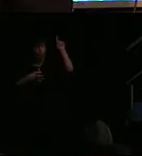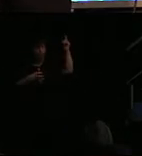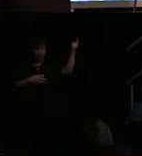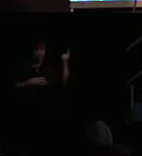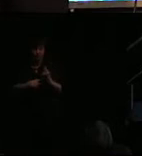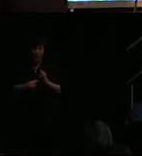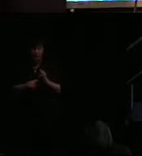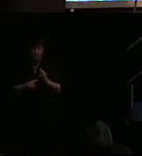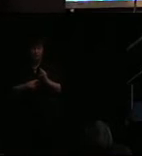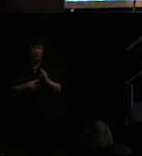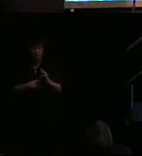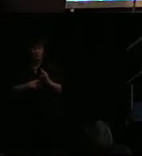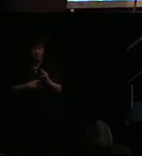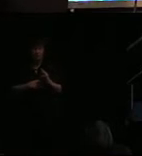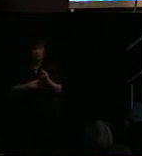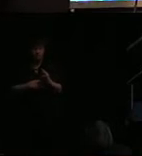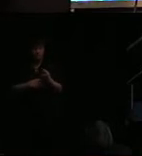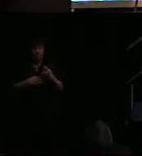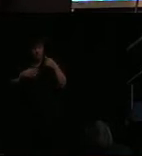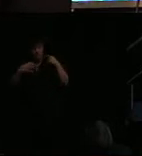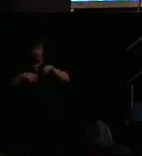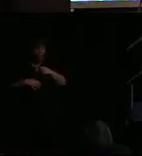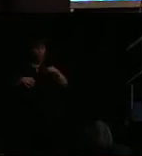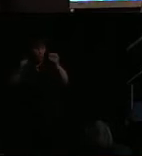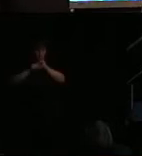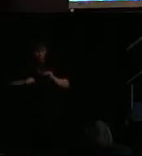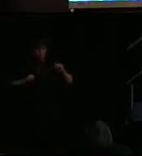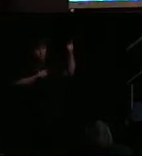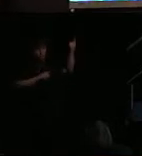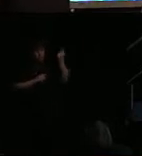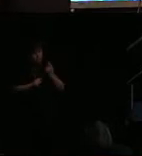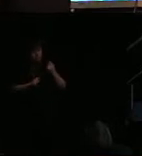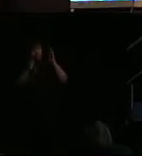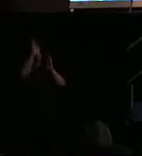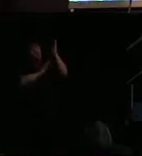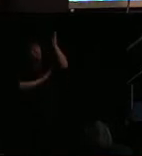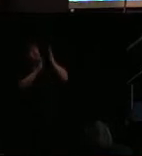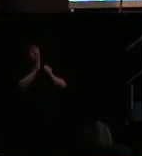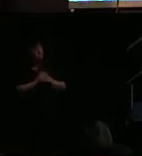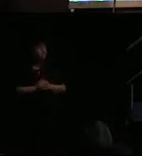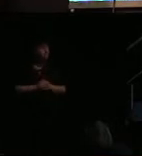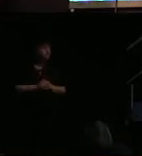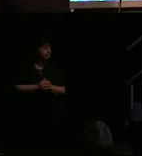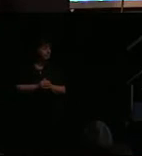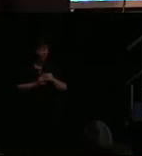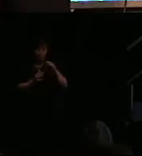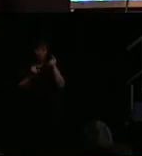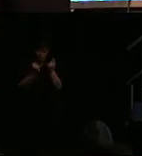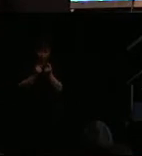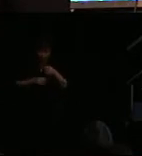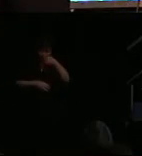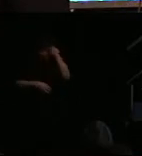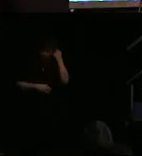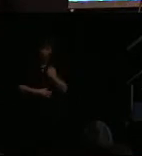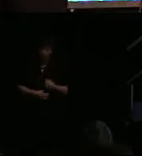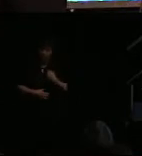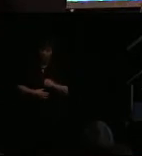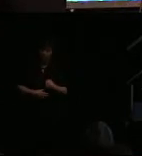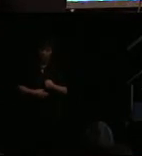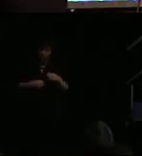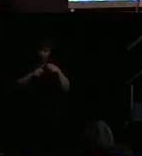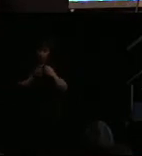there. It was like he just couldn't wait to be with us and bring his presence. Something that I learned about myself this